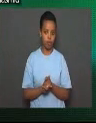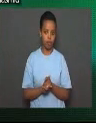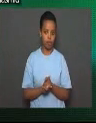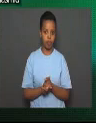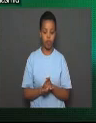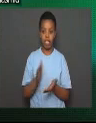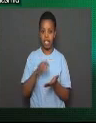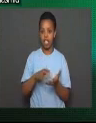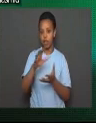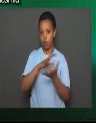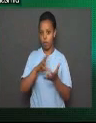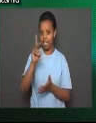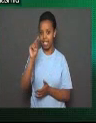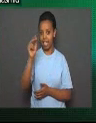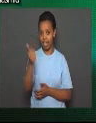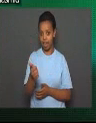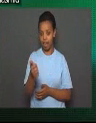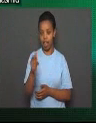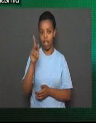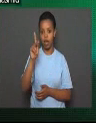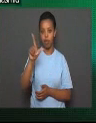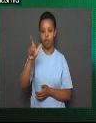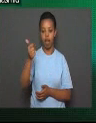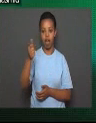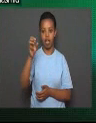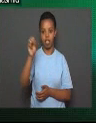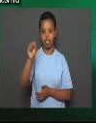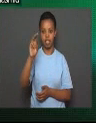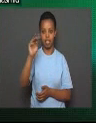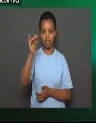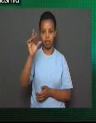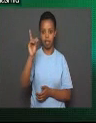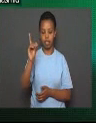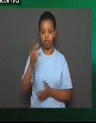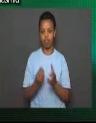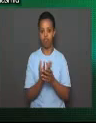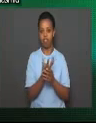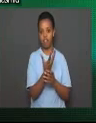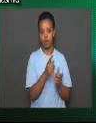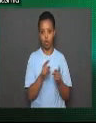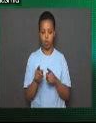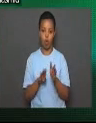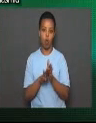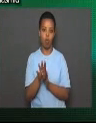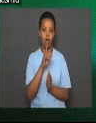The recombinant DNA plasmids are incubated with bacteria.